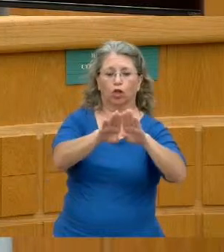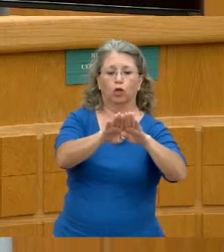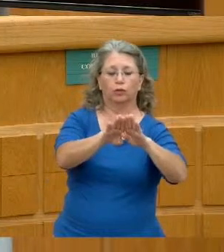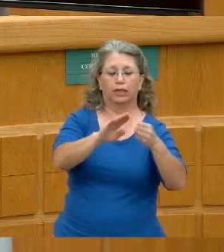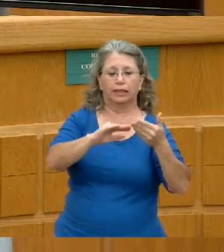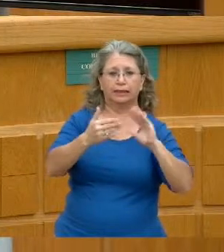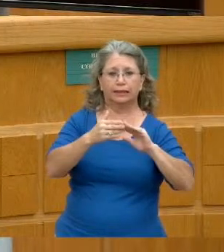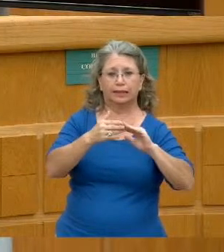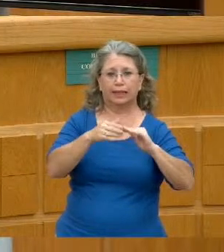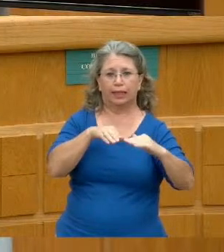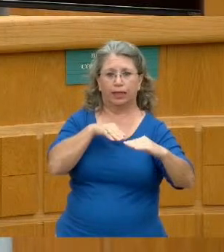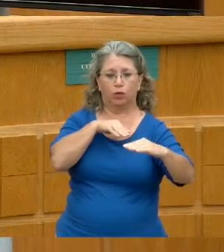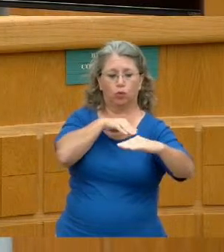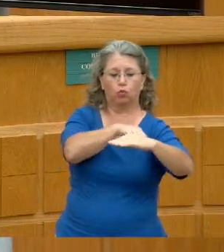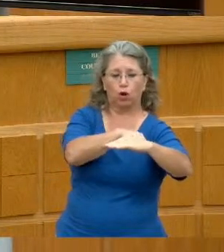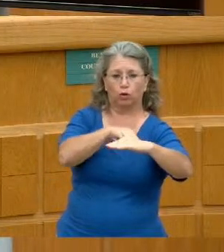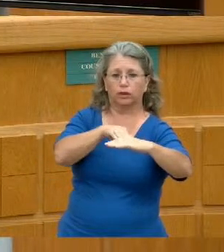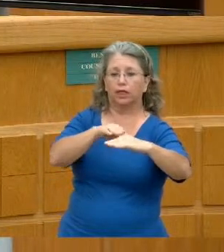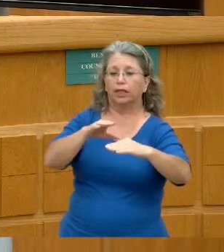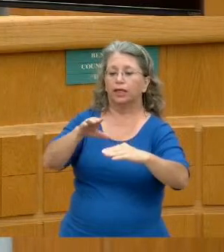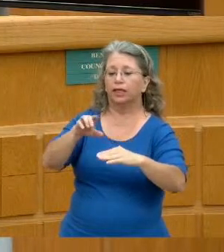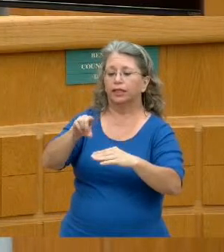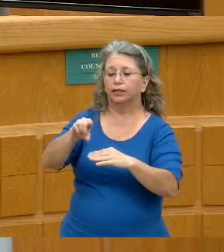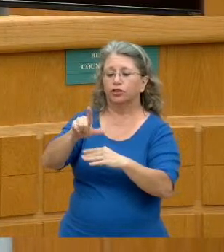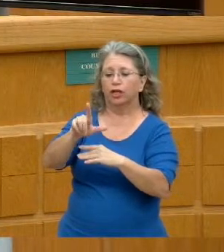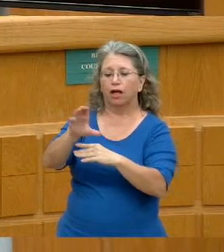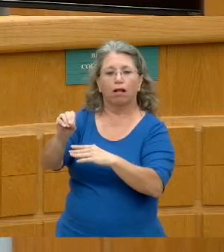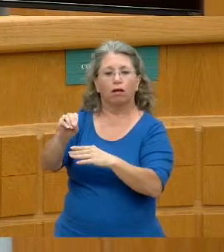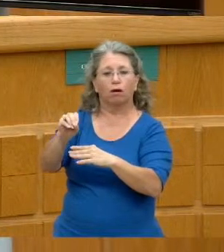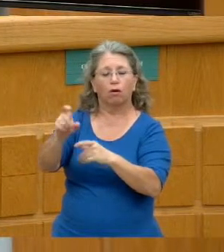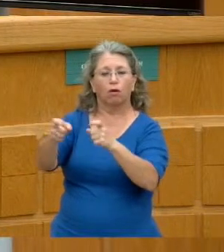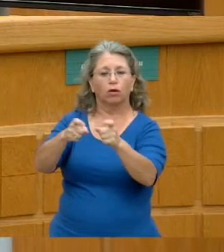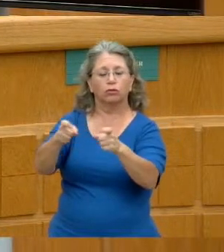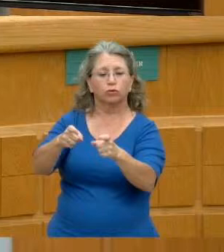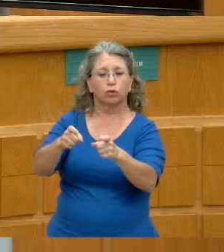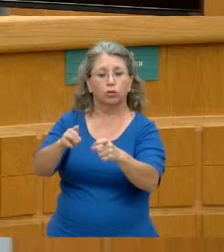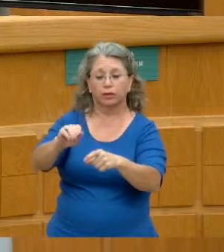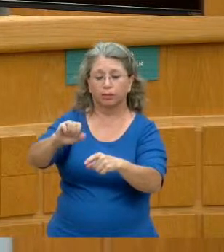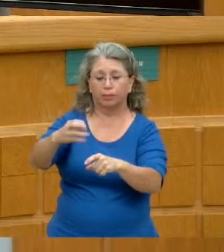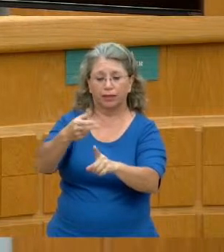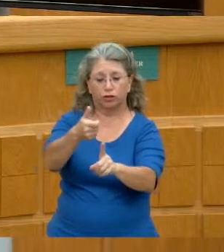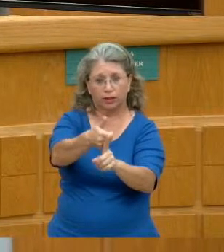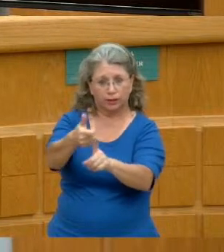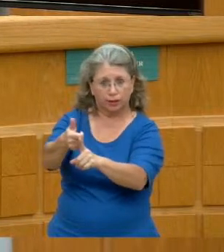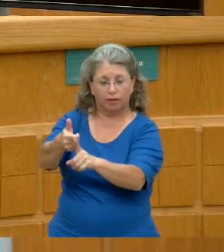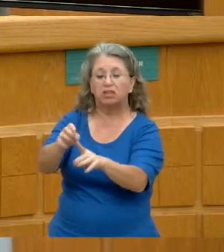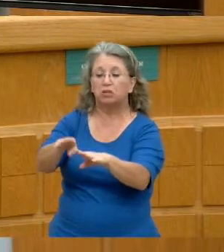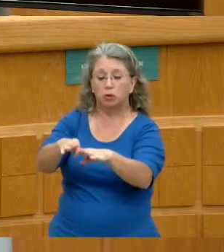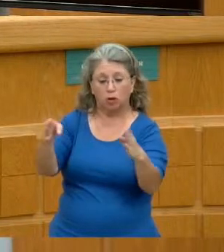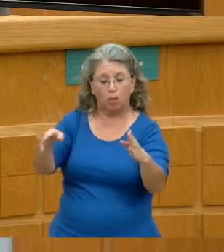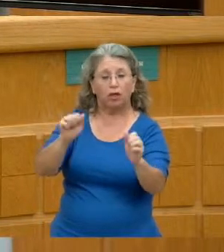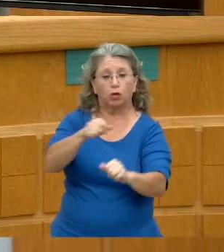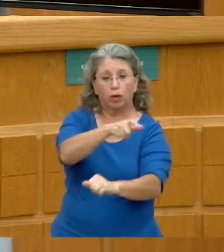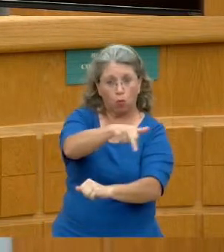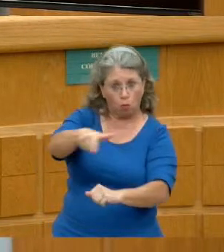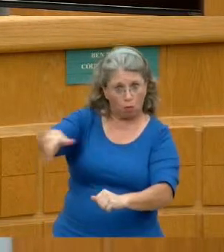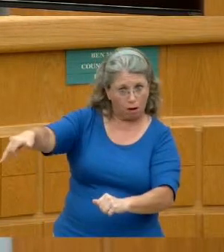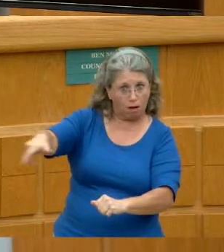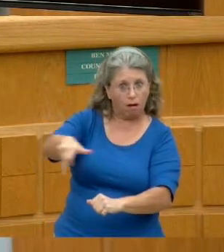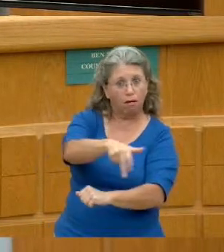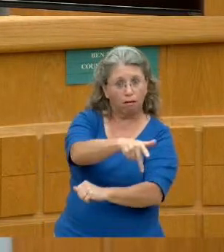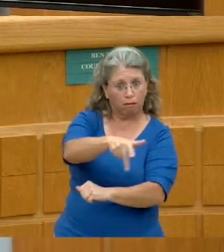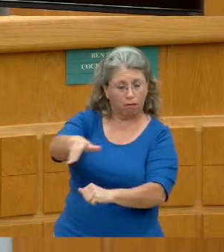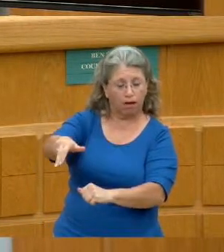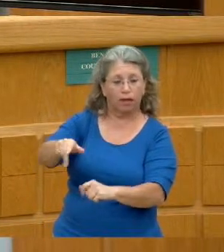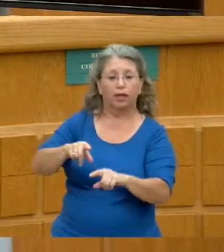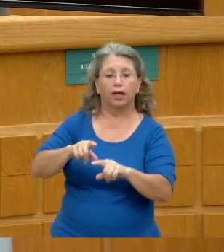The General Land Office controls the beach, and the beaches are open for persons to walk on. However, the city has